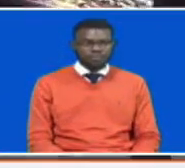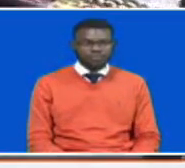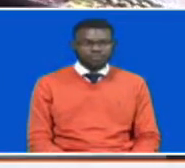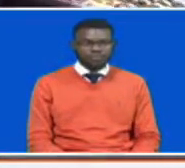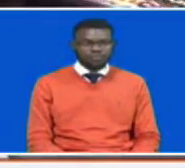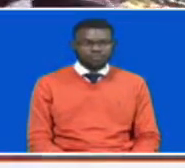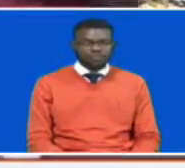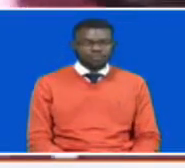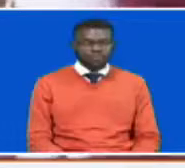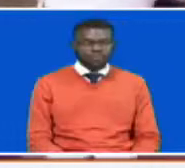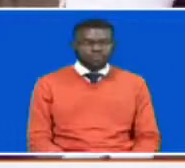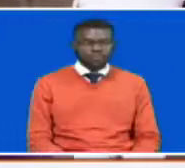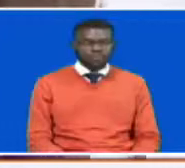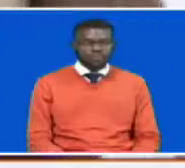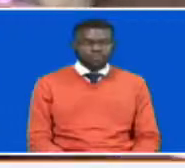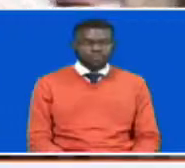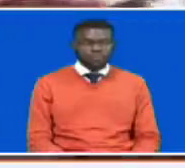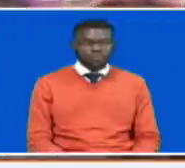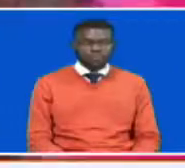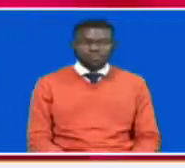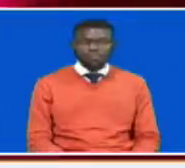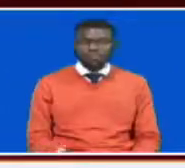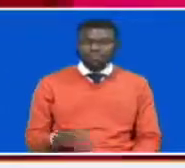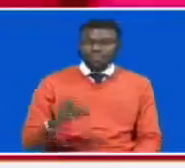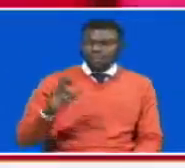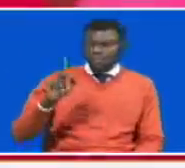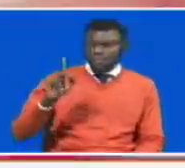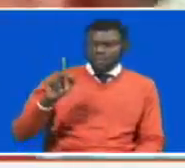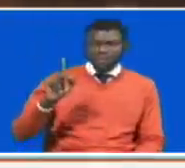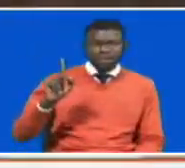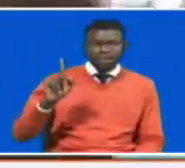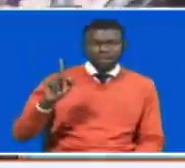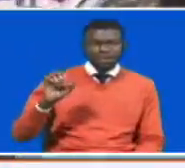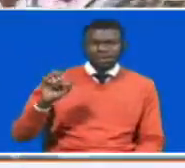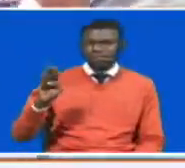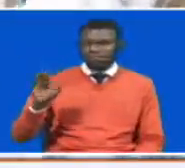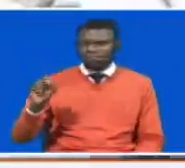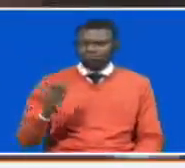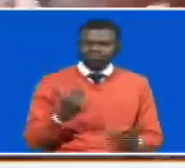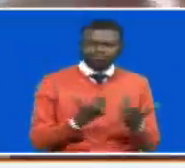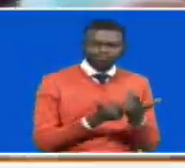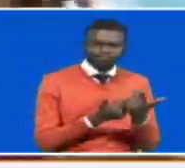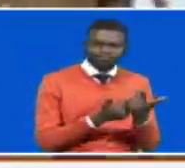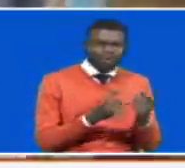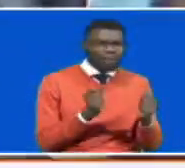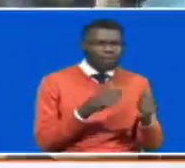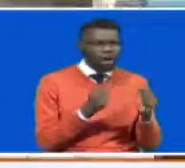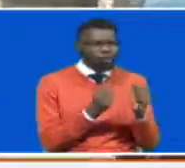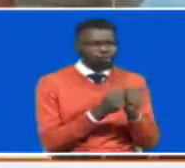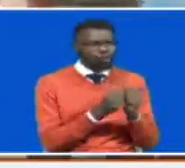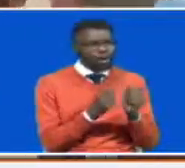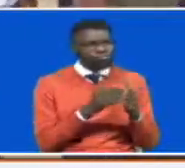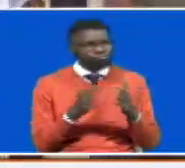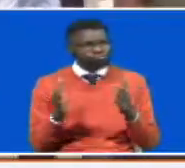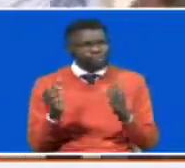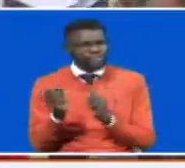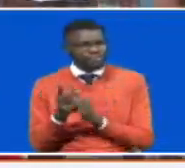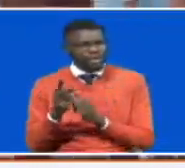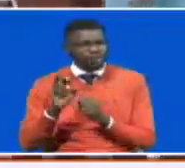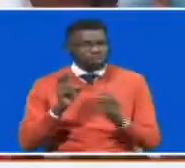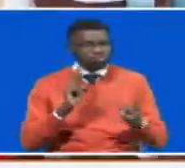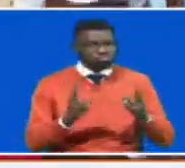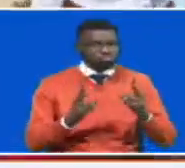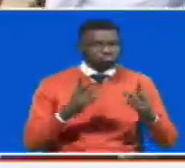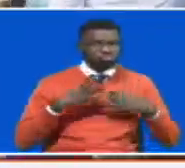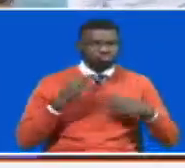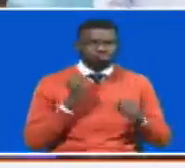The latest data from the Kenya National Bureau of Statistics on unemployment revealed that between October and December 2022, the rate